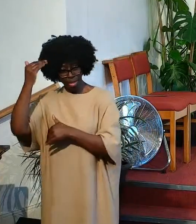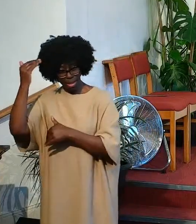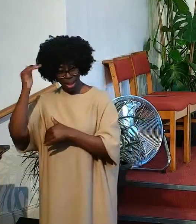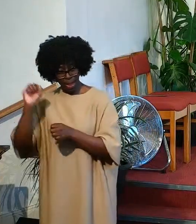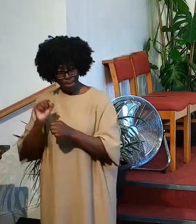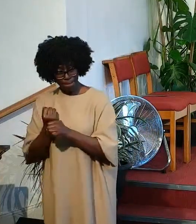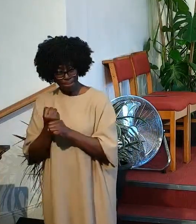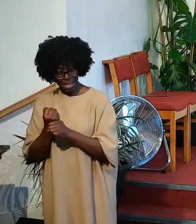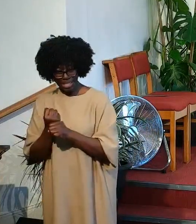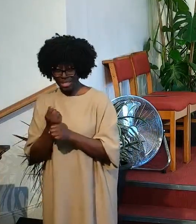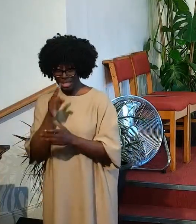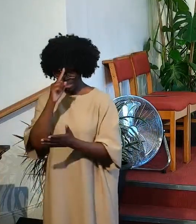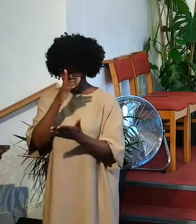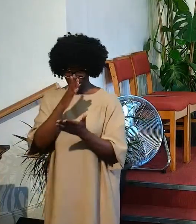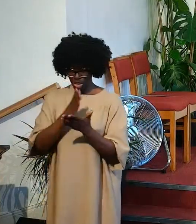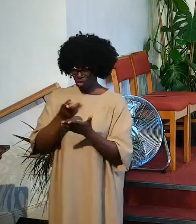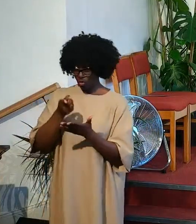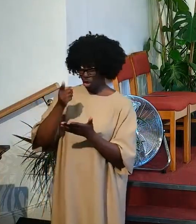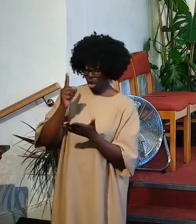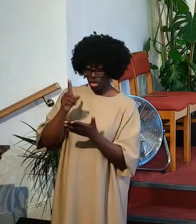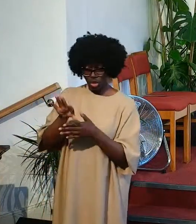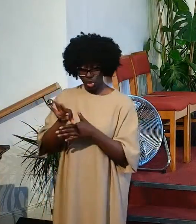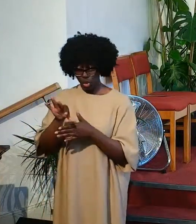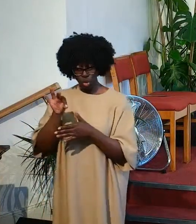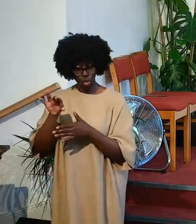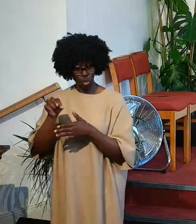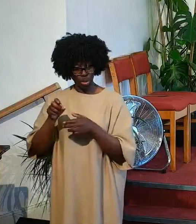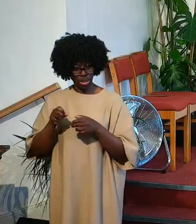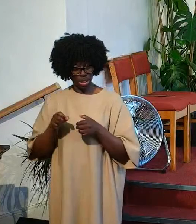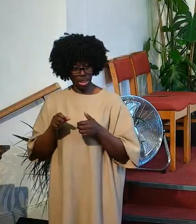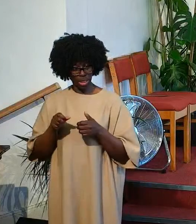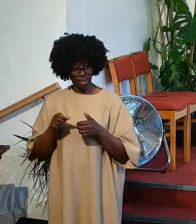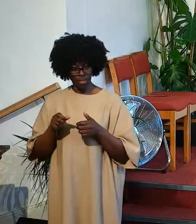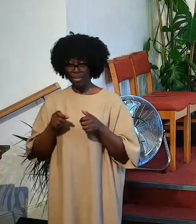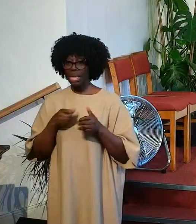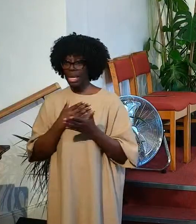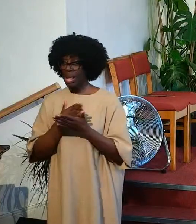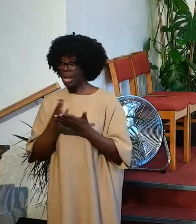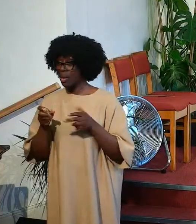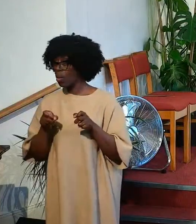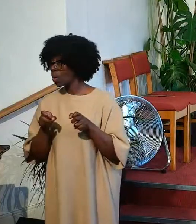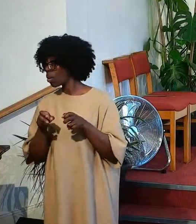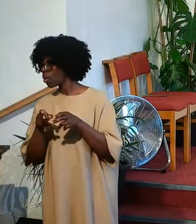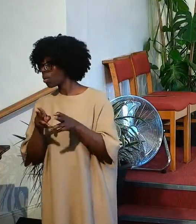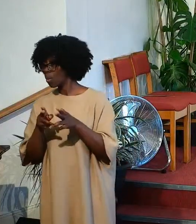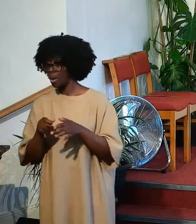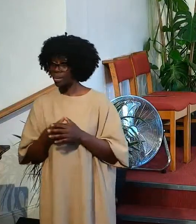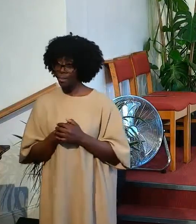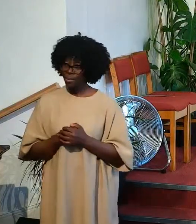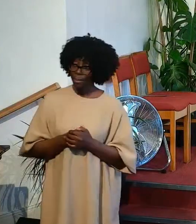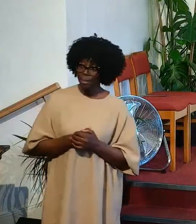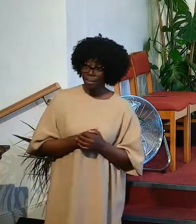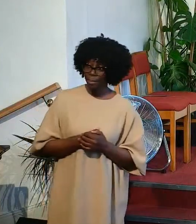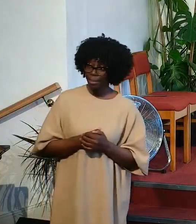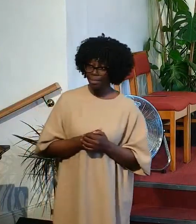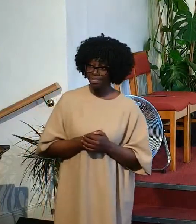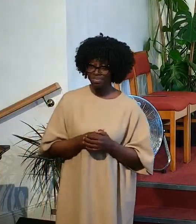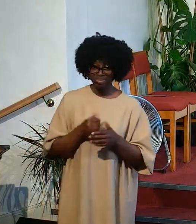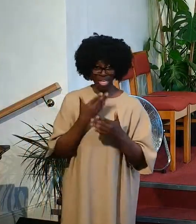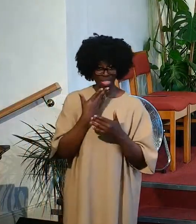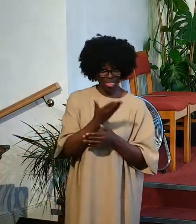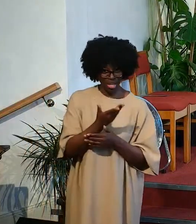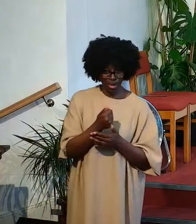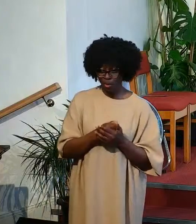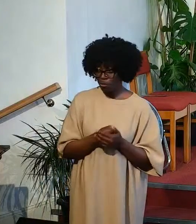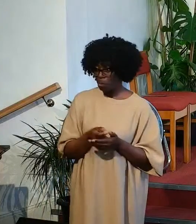God, choosing the way to pray His word. Dr. Anslim, them children we have here